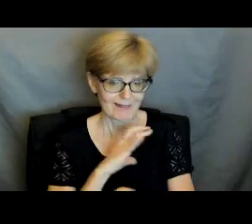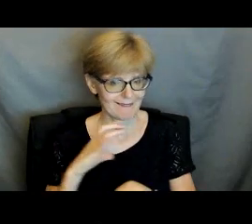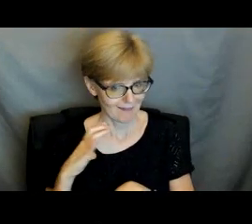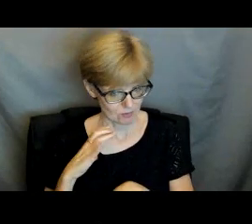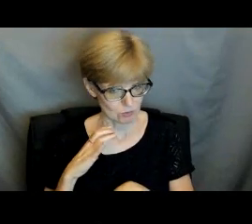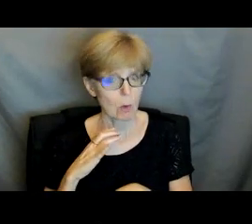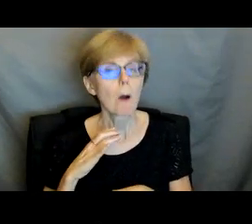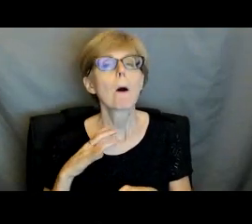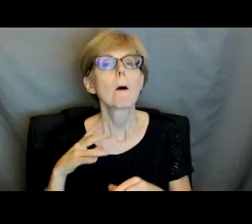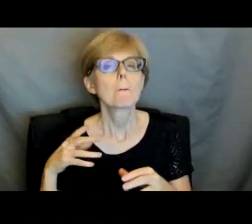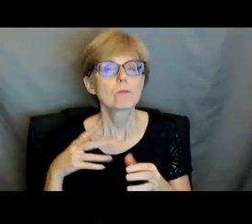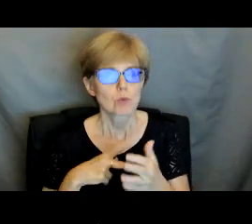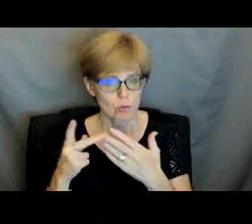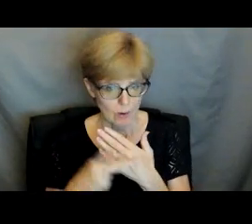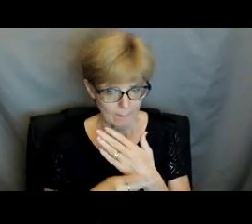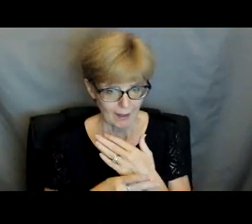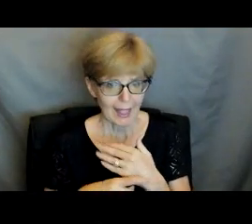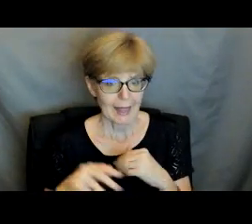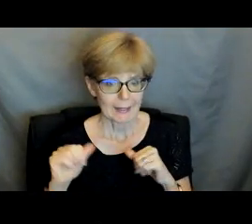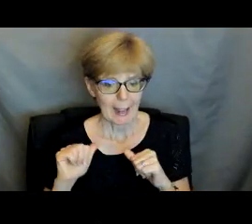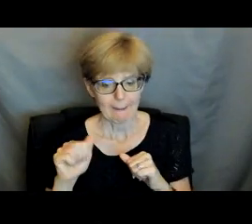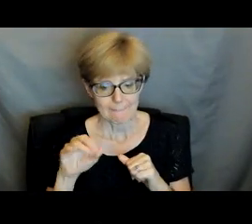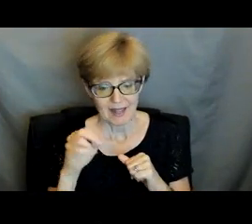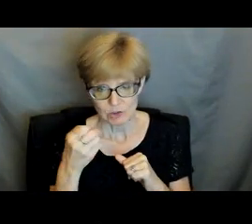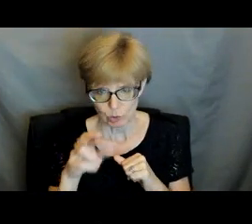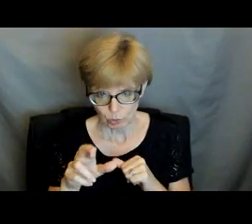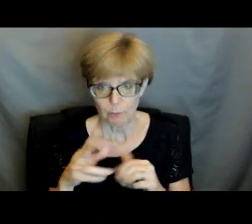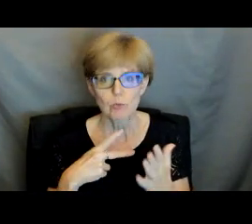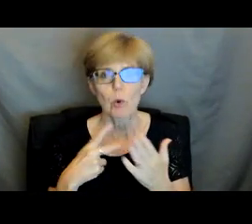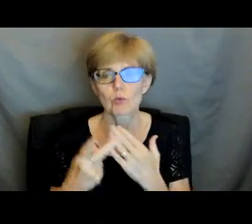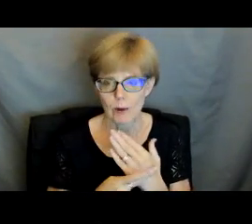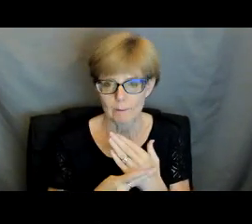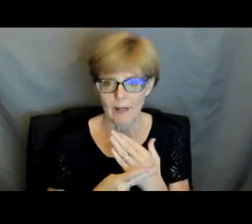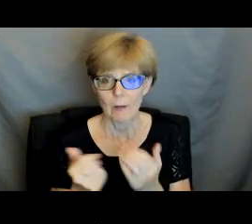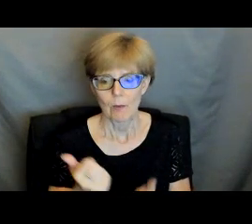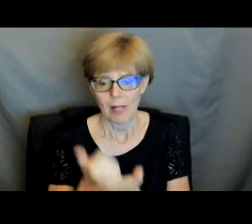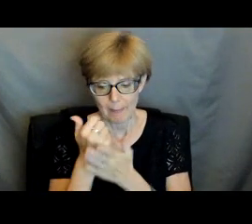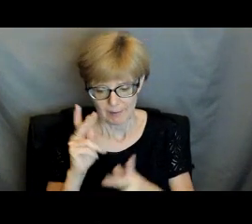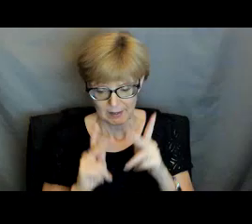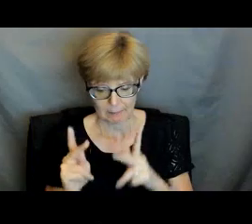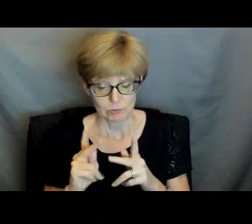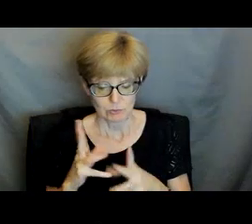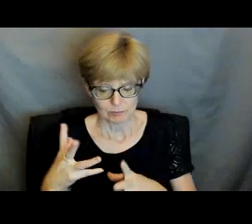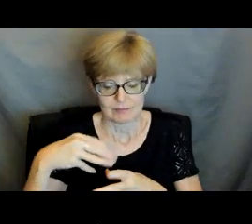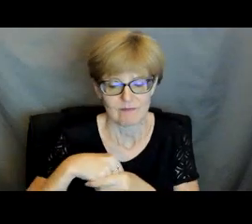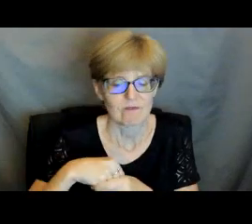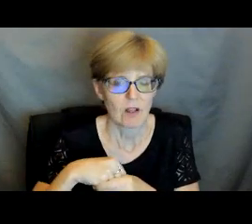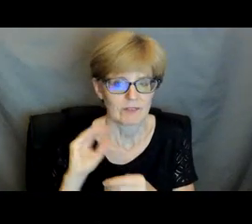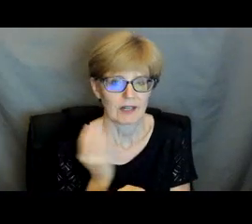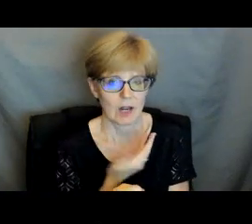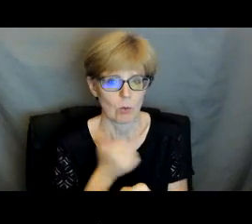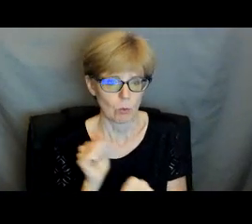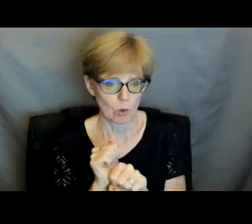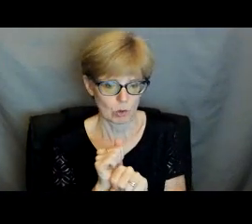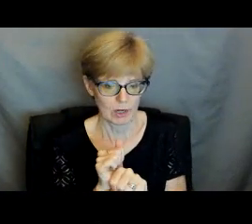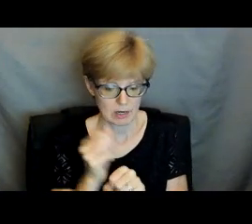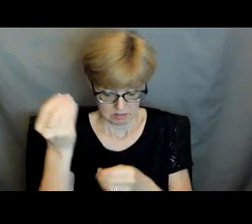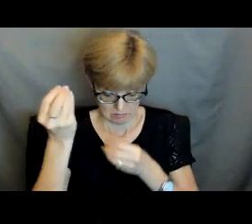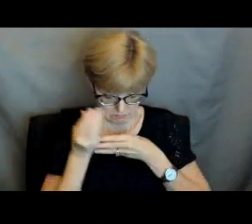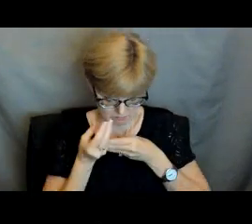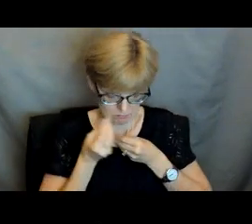program, which enable community members to get involved deeply with our work, helping to share the information with members in their community, making sure